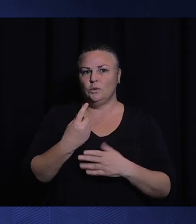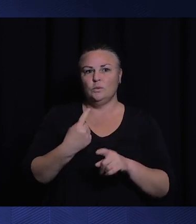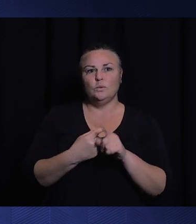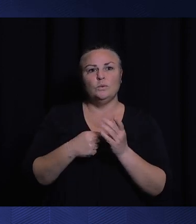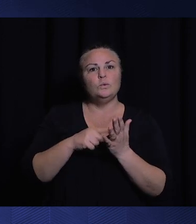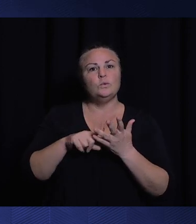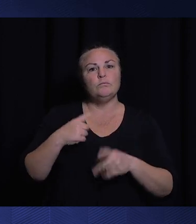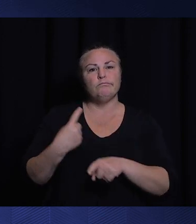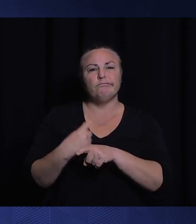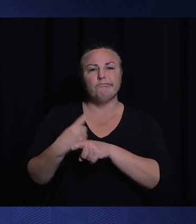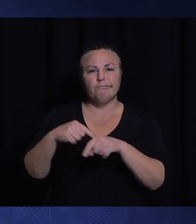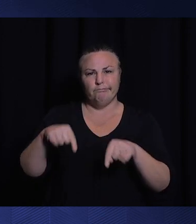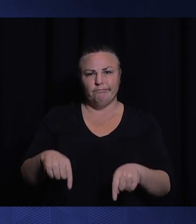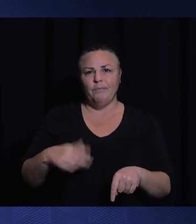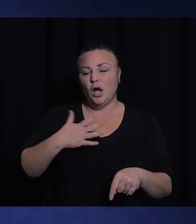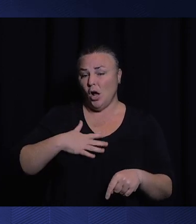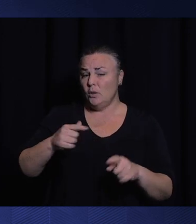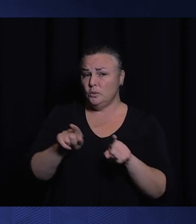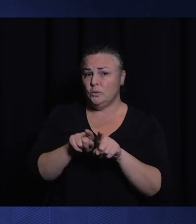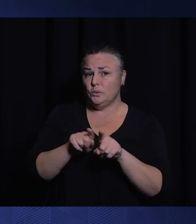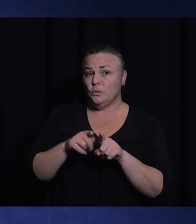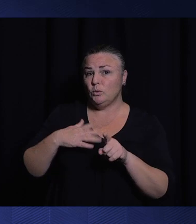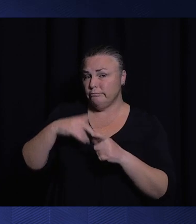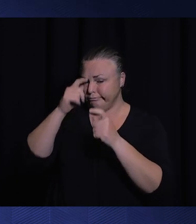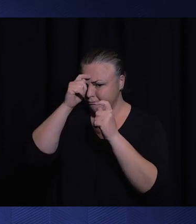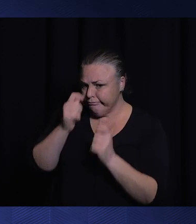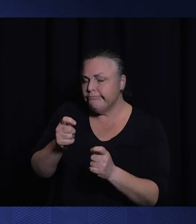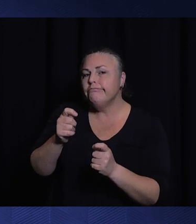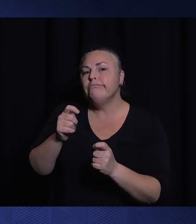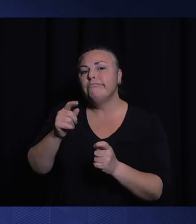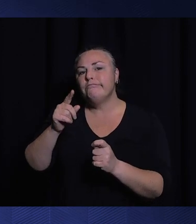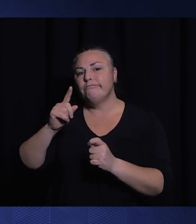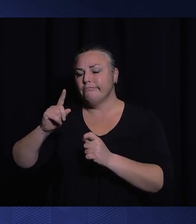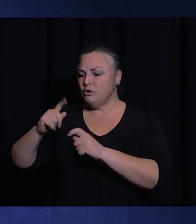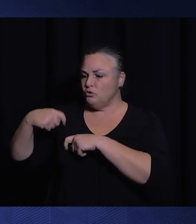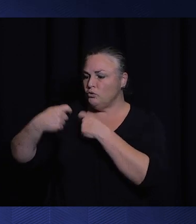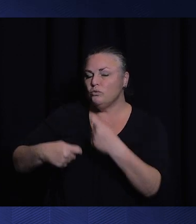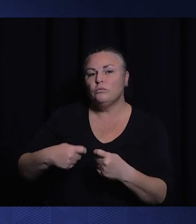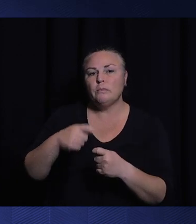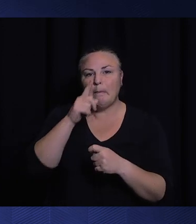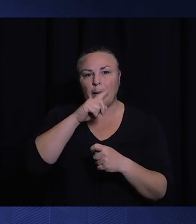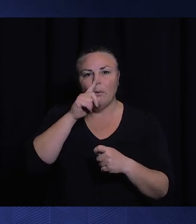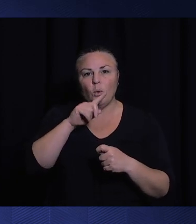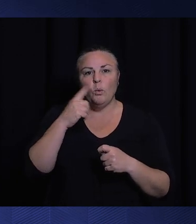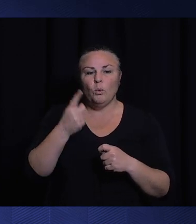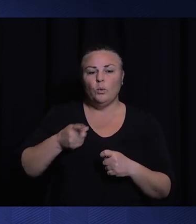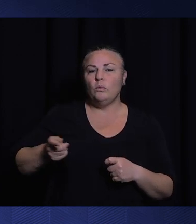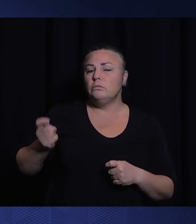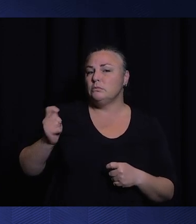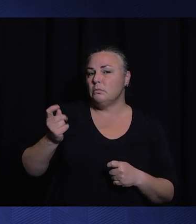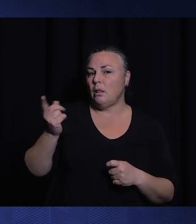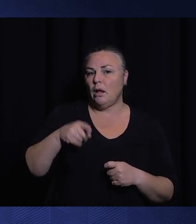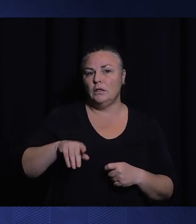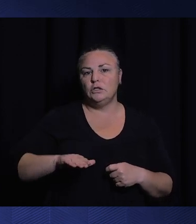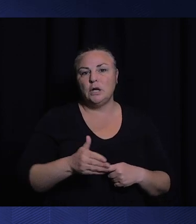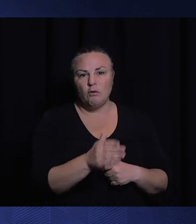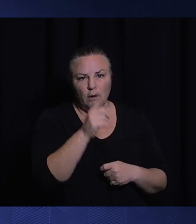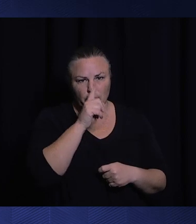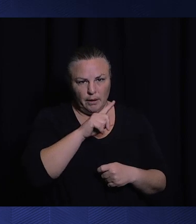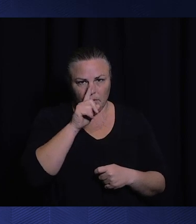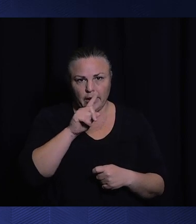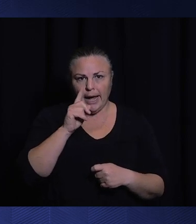acknowledging the traditional owners of the land that we're meeting on, the Turrbal and Yagara people, and particularly acknowledge the contribution